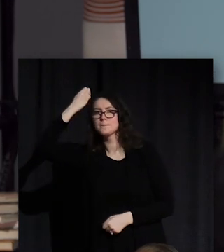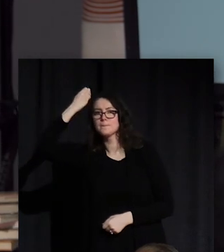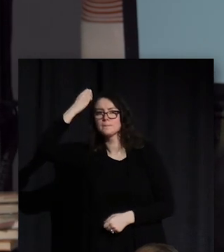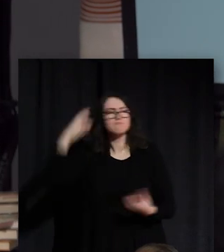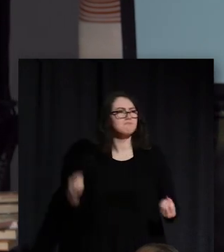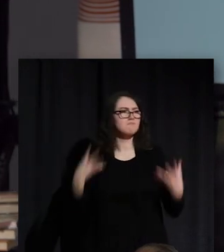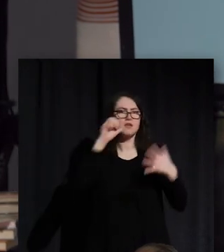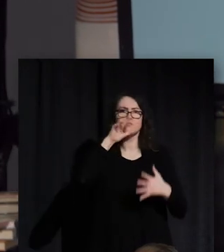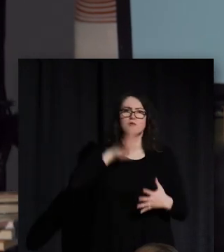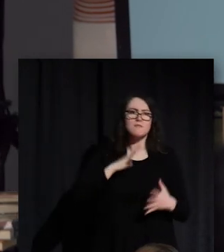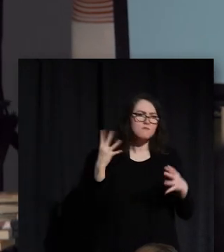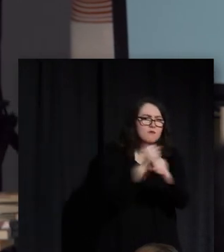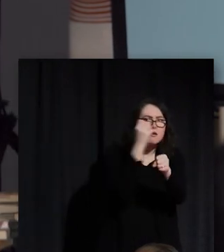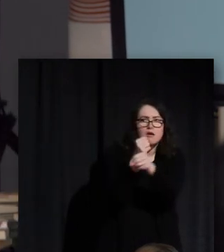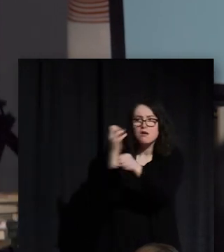ultra swims too.